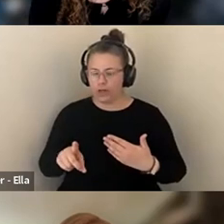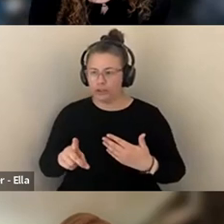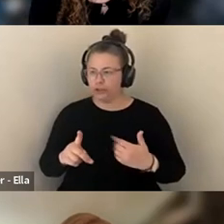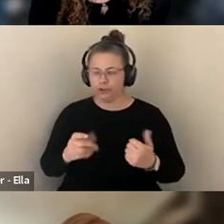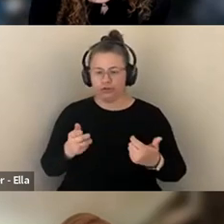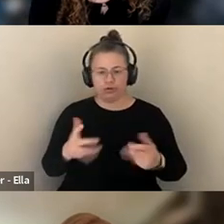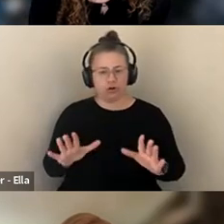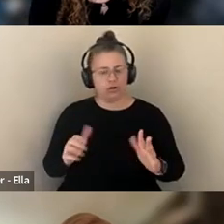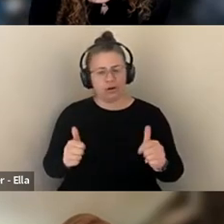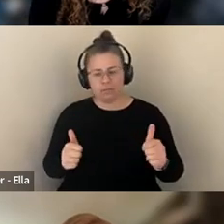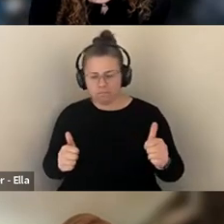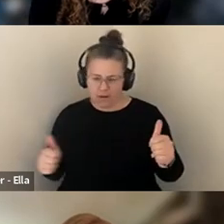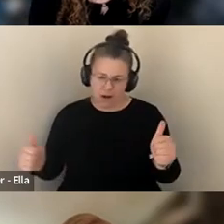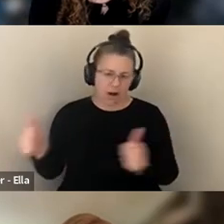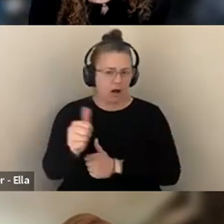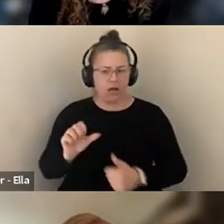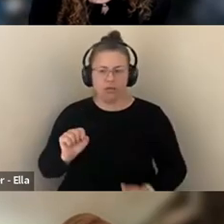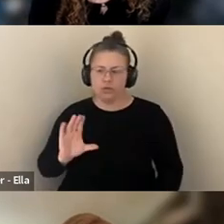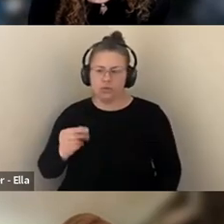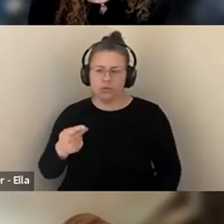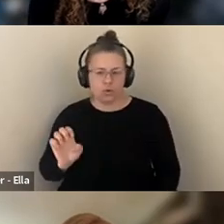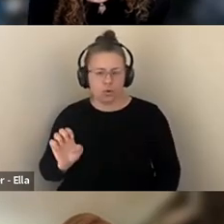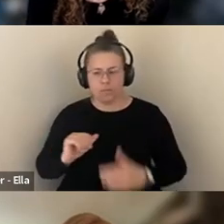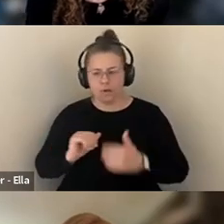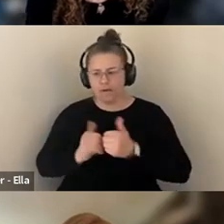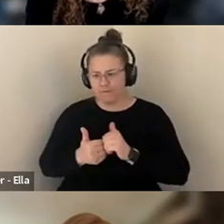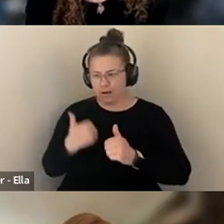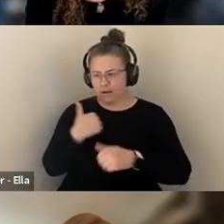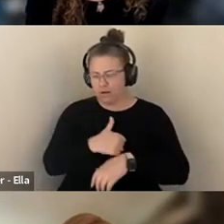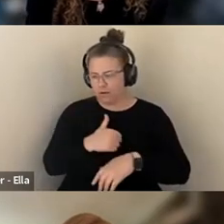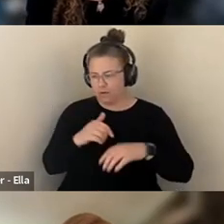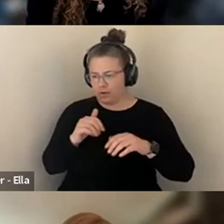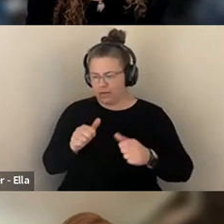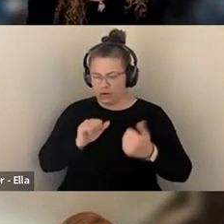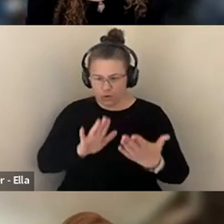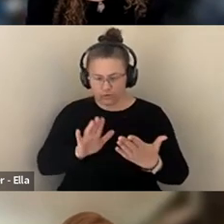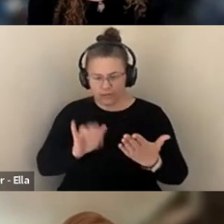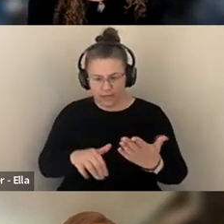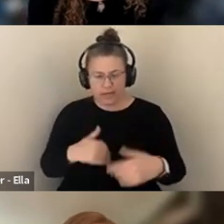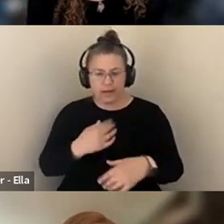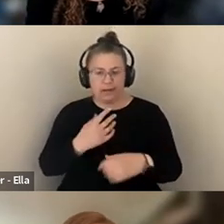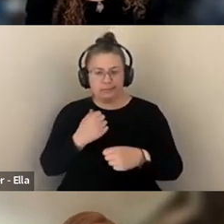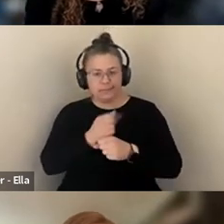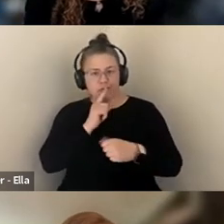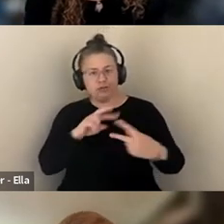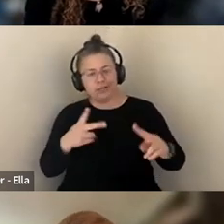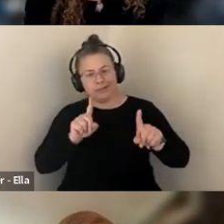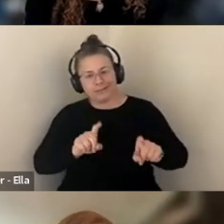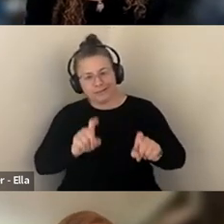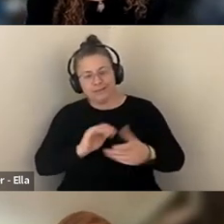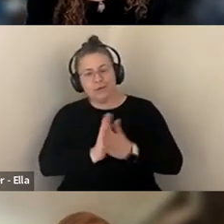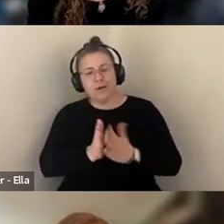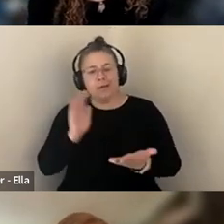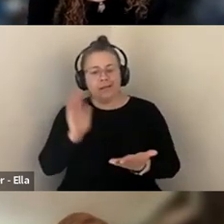genetic counseling can be less ableist and more supportive and actually increase autonomy rather than funneling